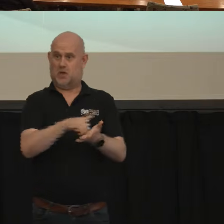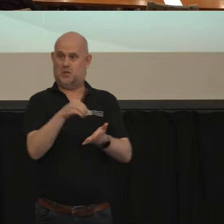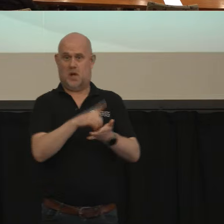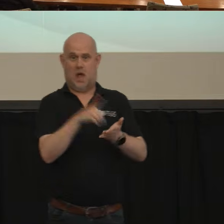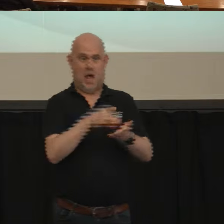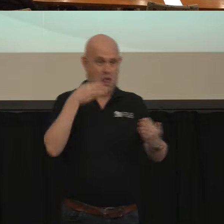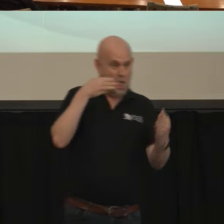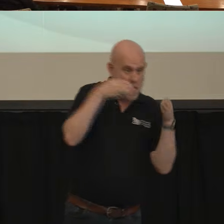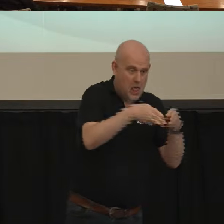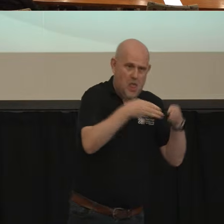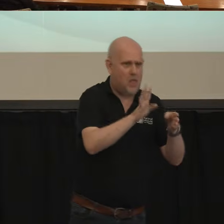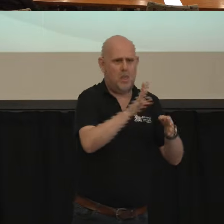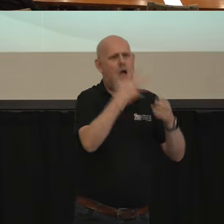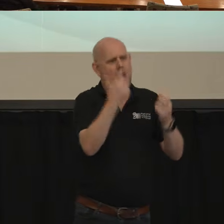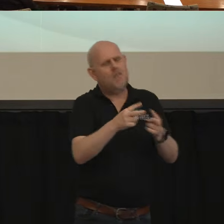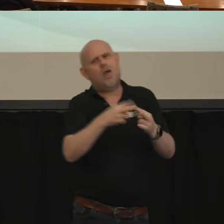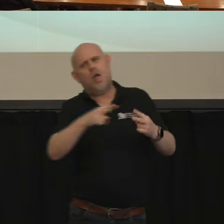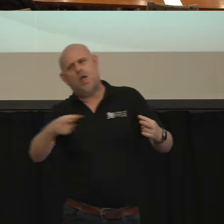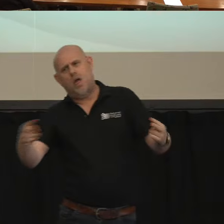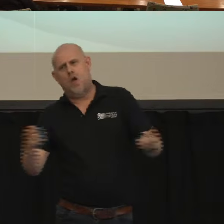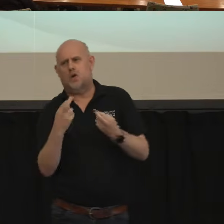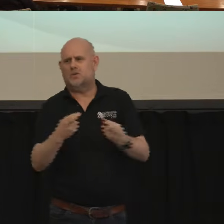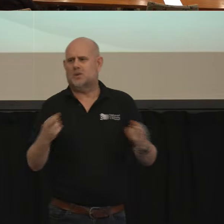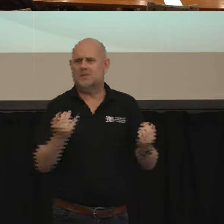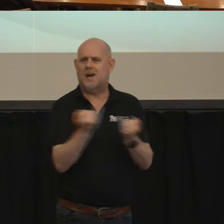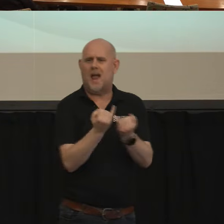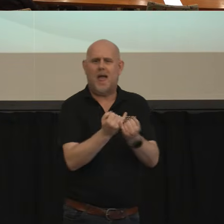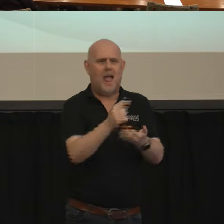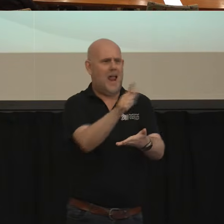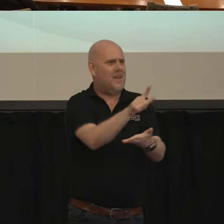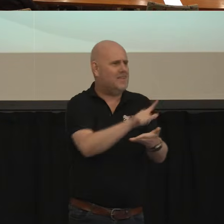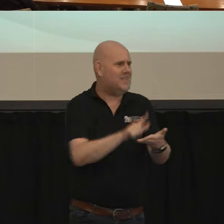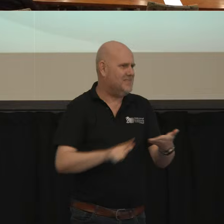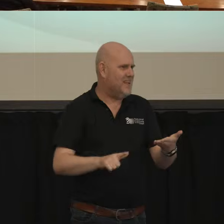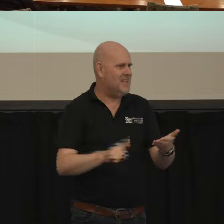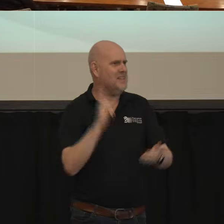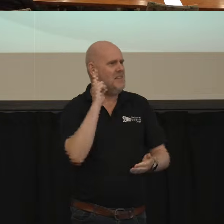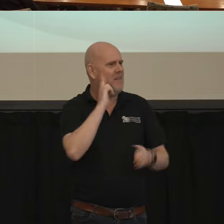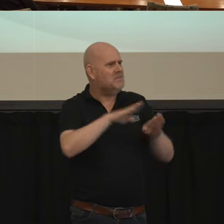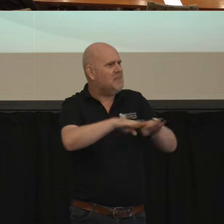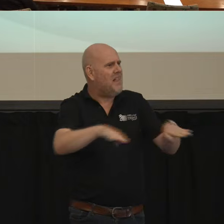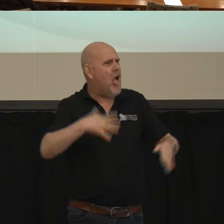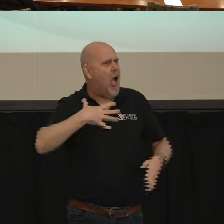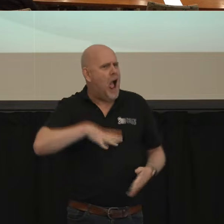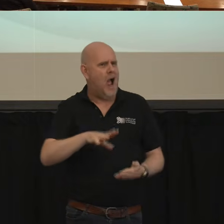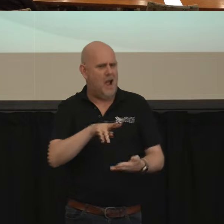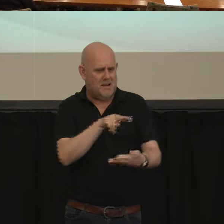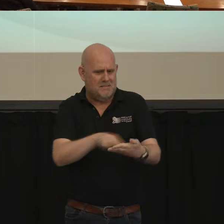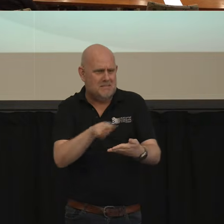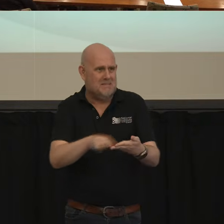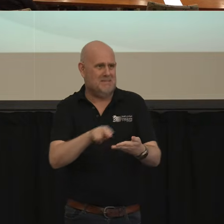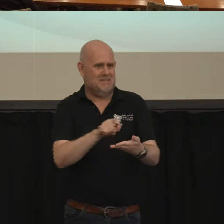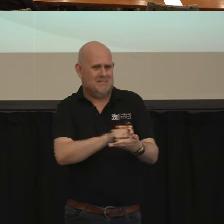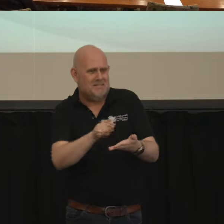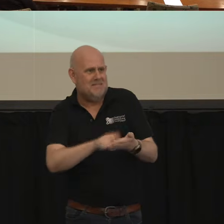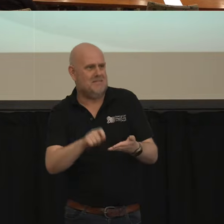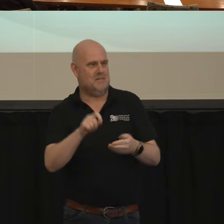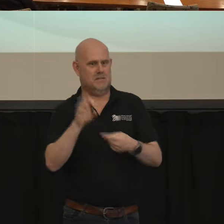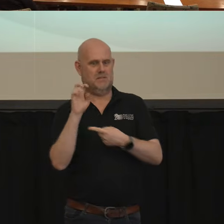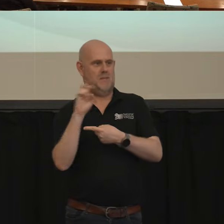And not only the Sign Language Dictionary, we don't focus only on that, we have other resources as well. Literacy resource for the